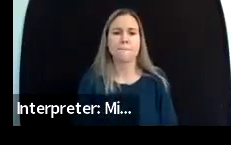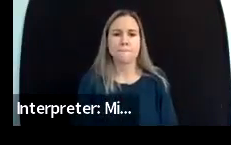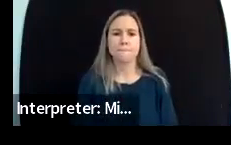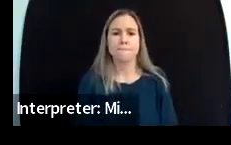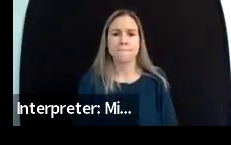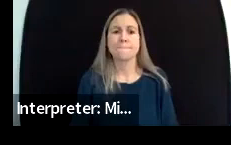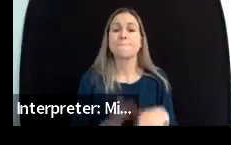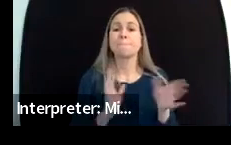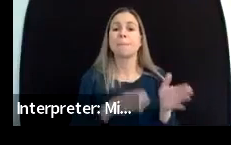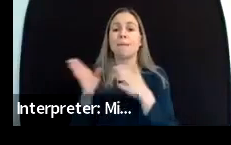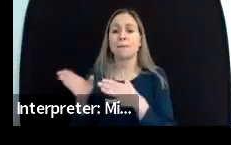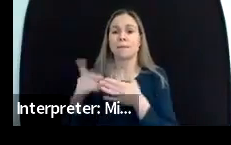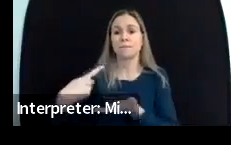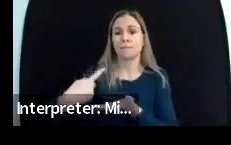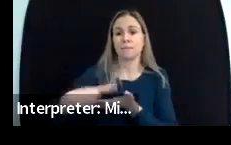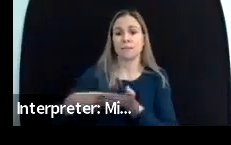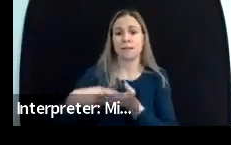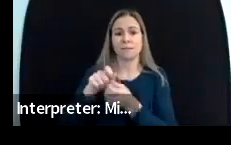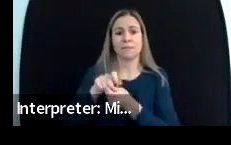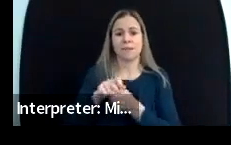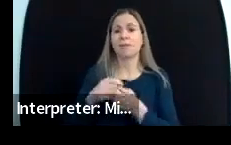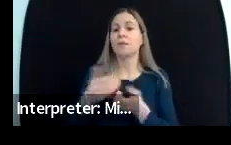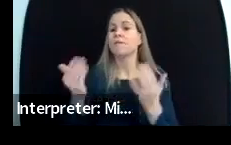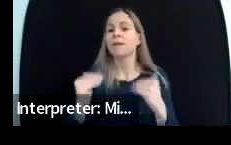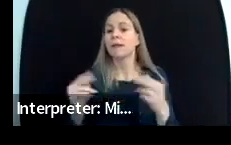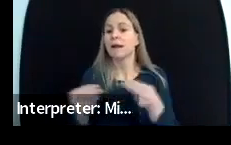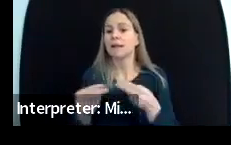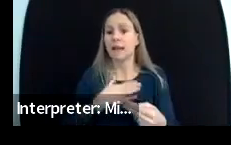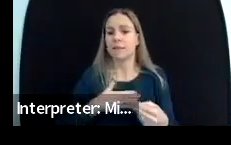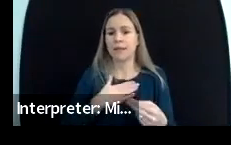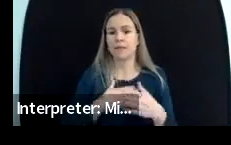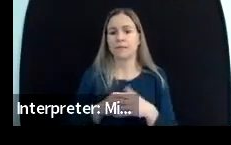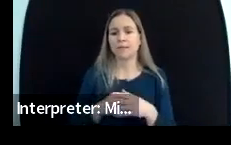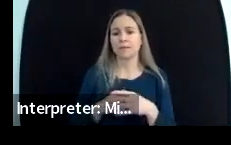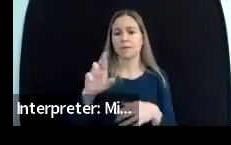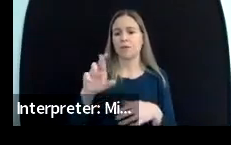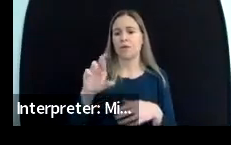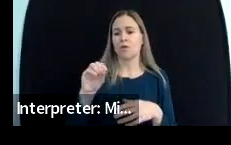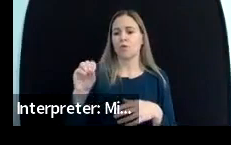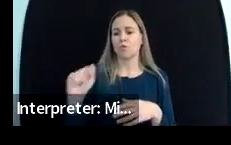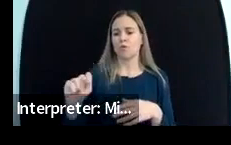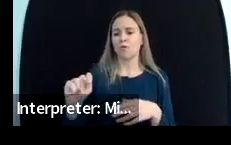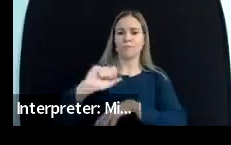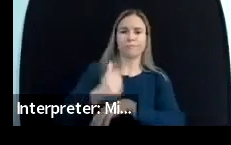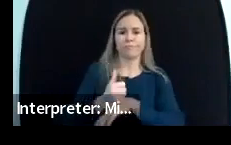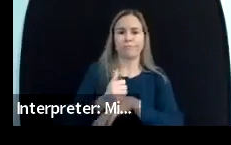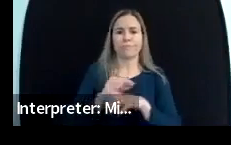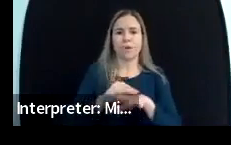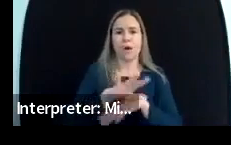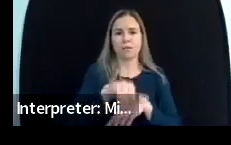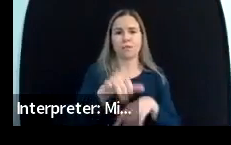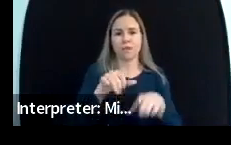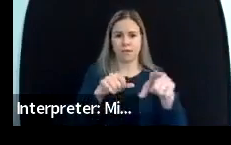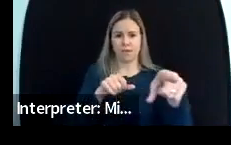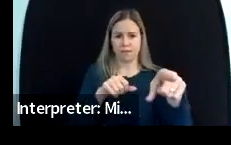talking specifically about, if you want to move to the next slide, Jody, the root causes of health inequities and overdose and OUD related to